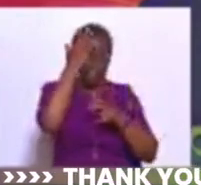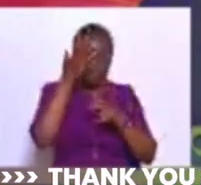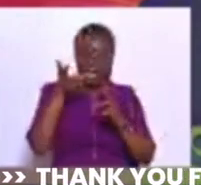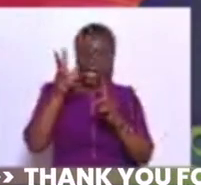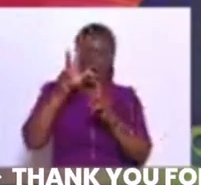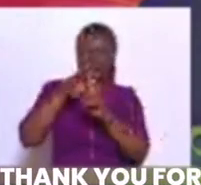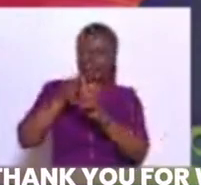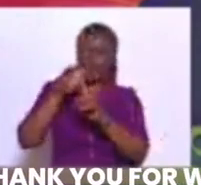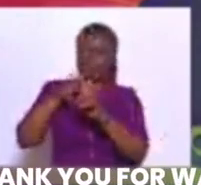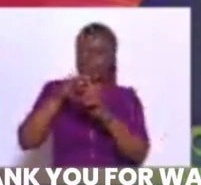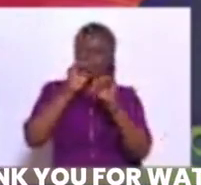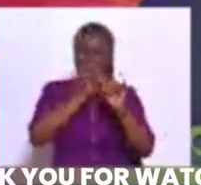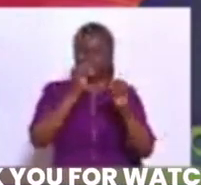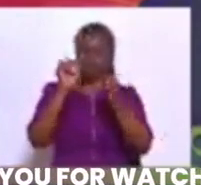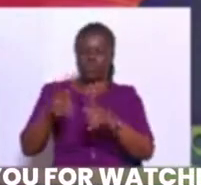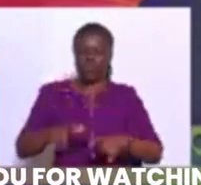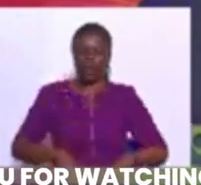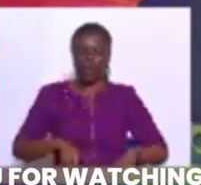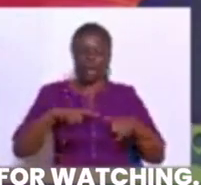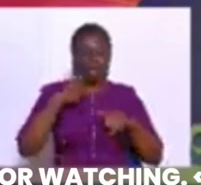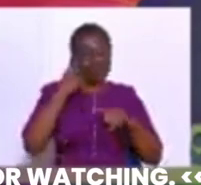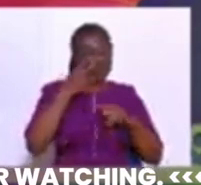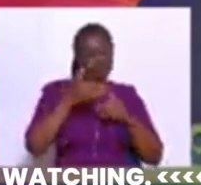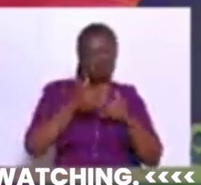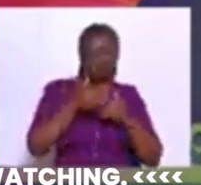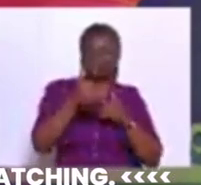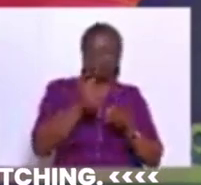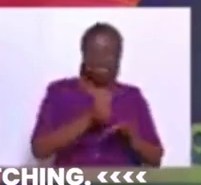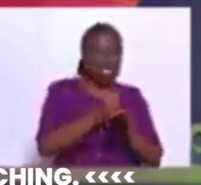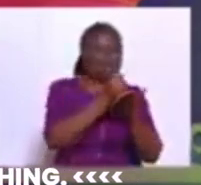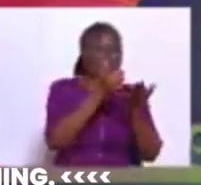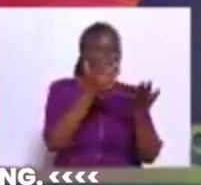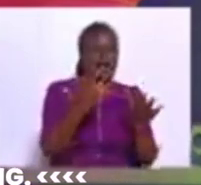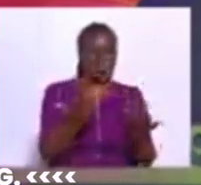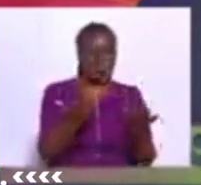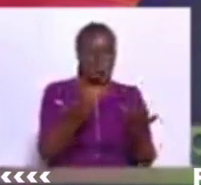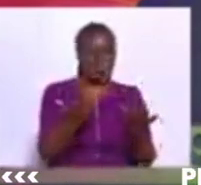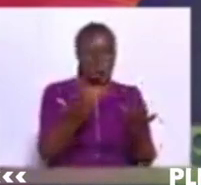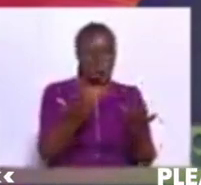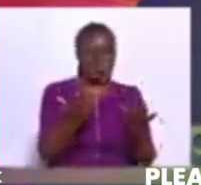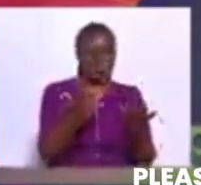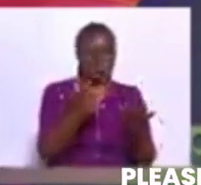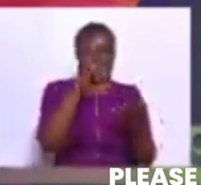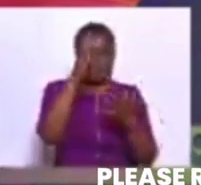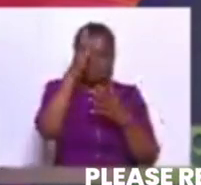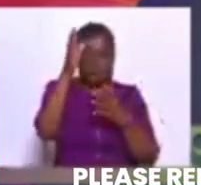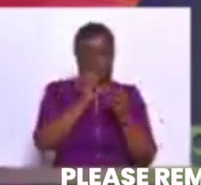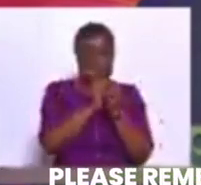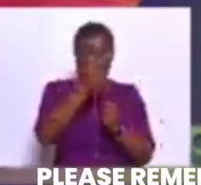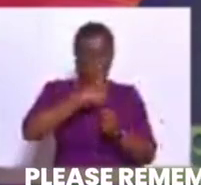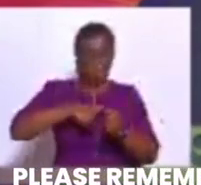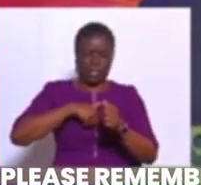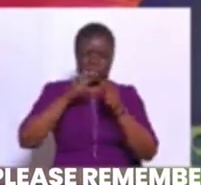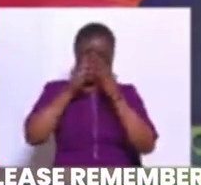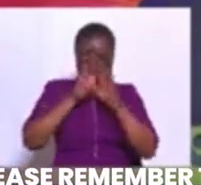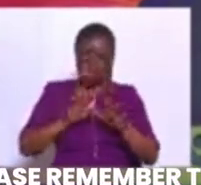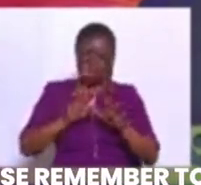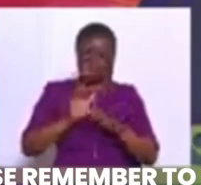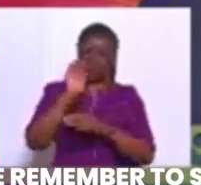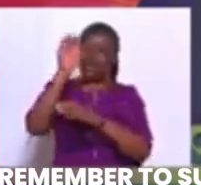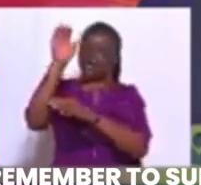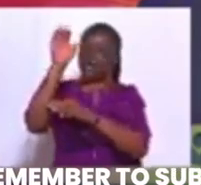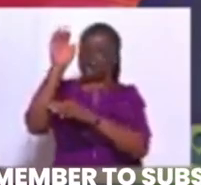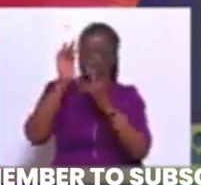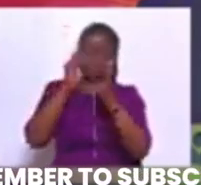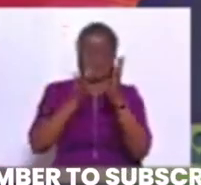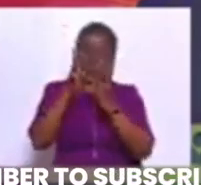lives and see how we can be helpful people. Please, Father God, may you be with us now and bless us because we ask in